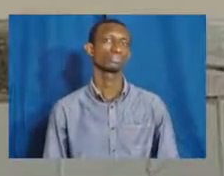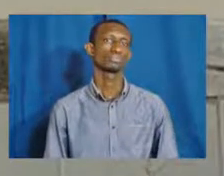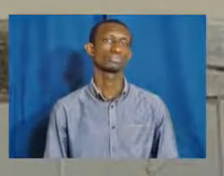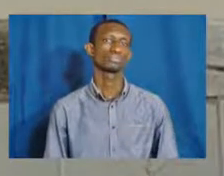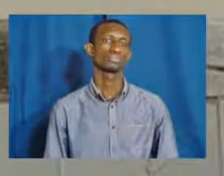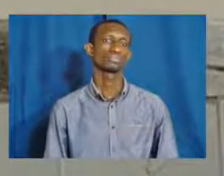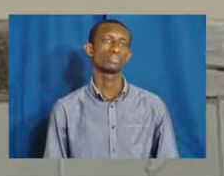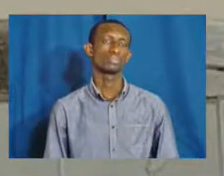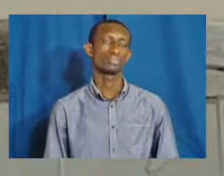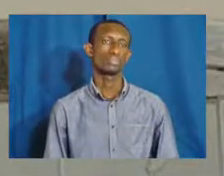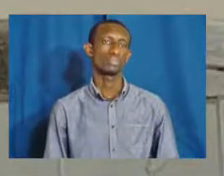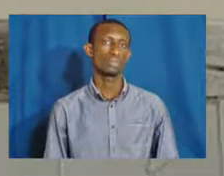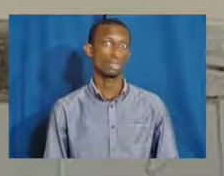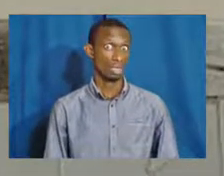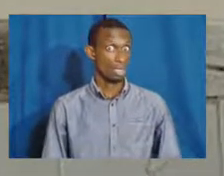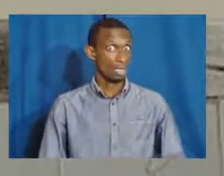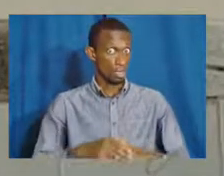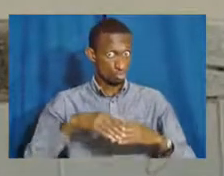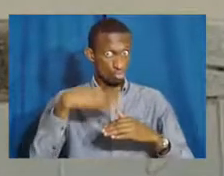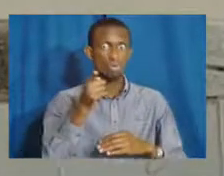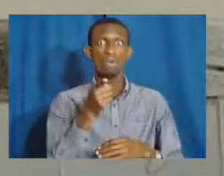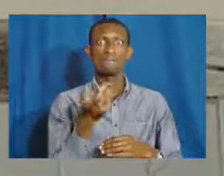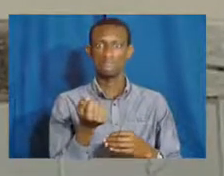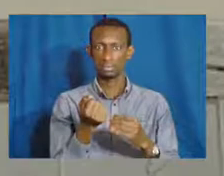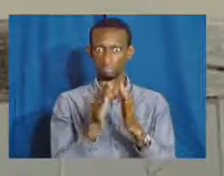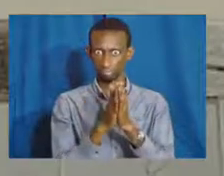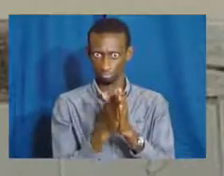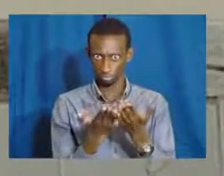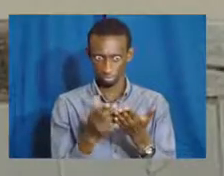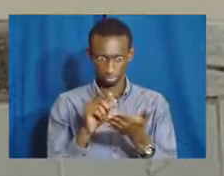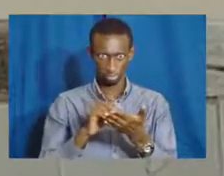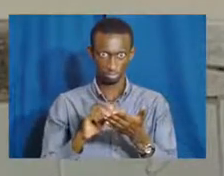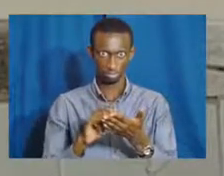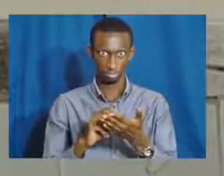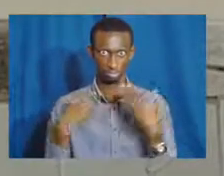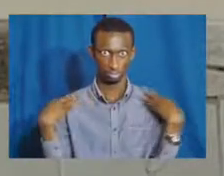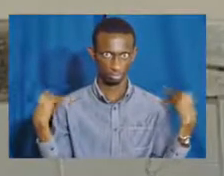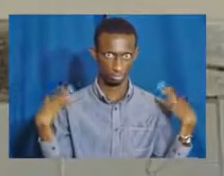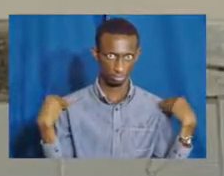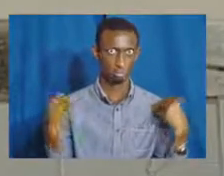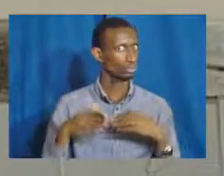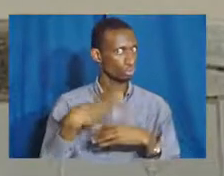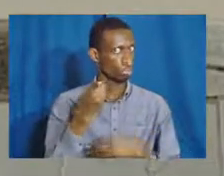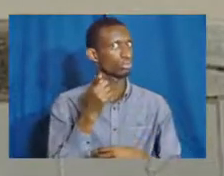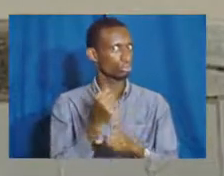and immediately you take your exercise book for the next